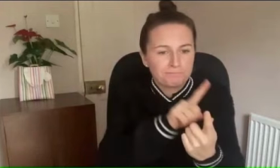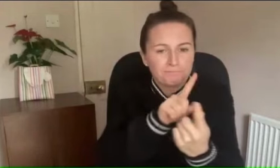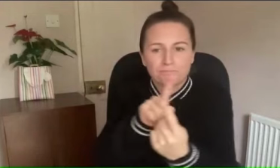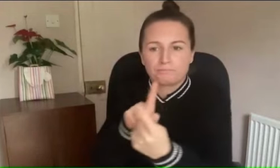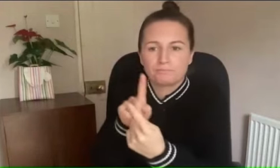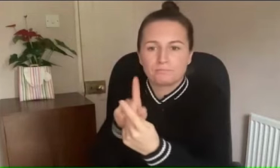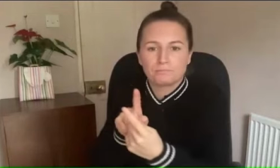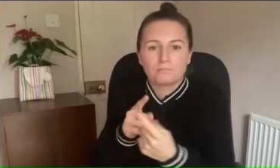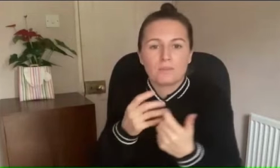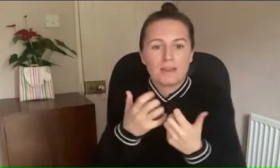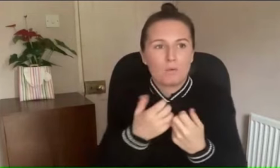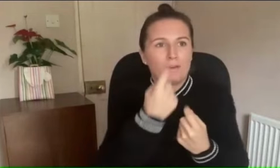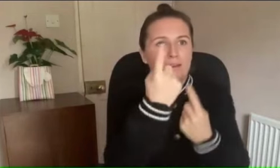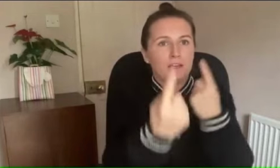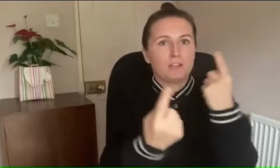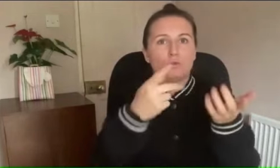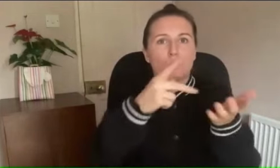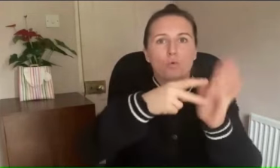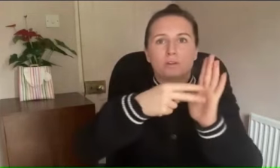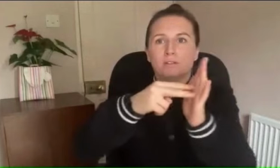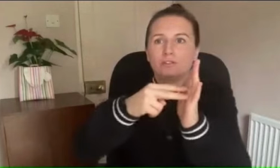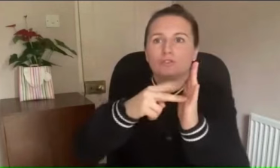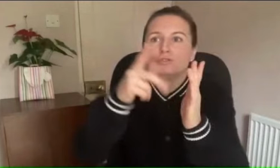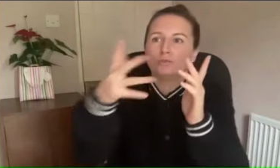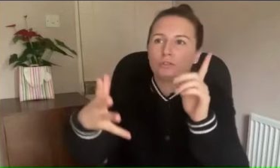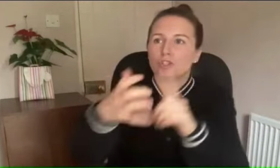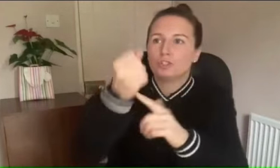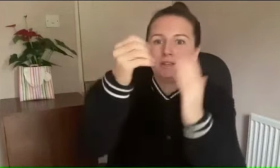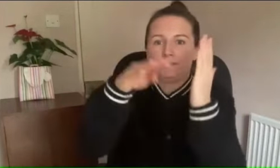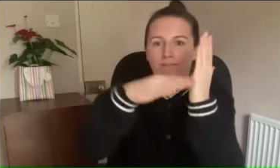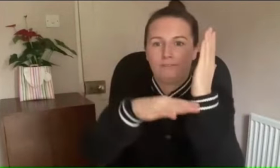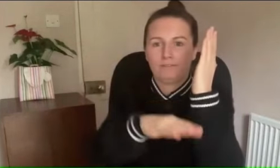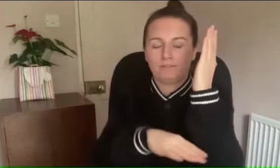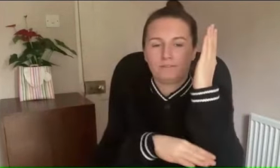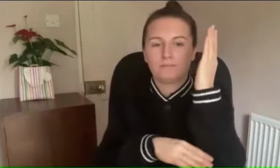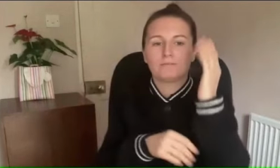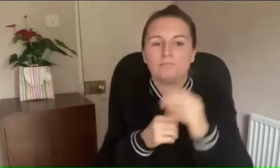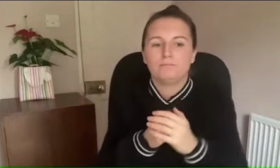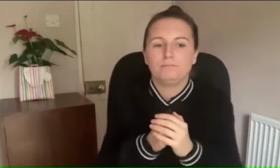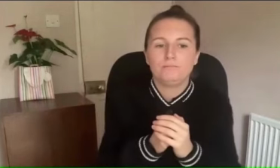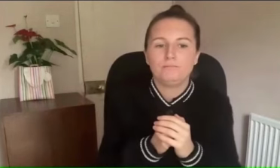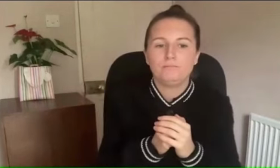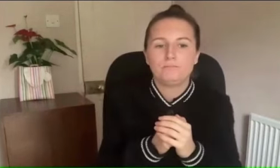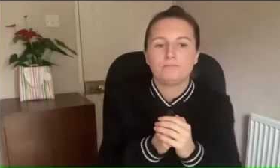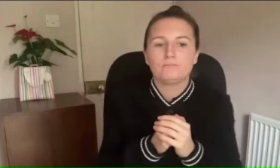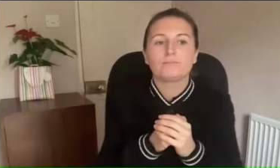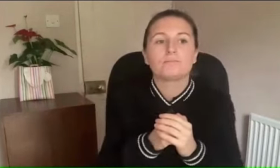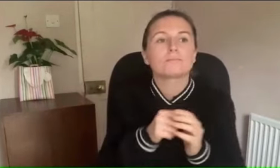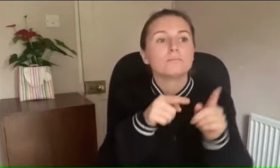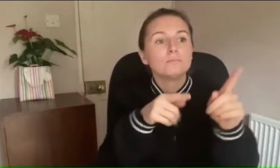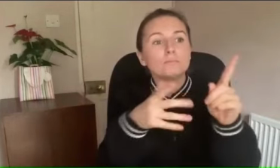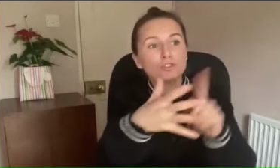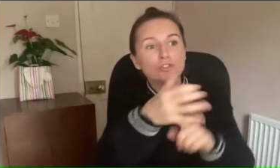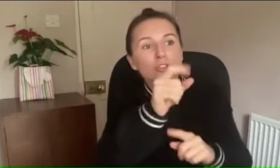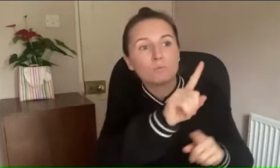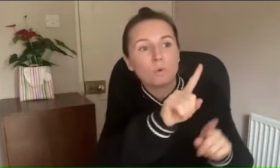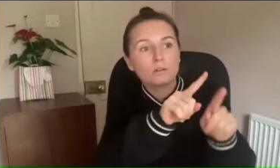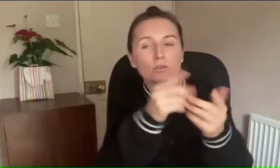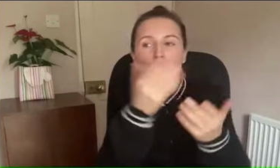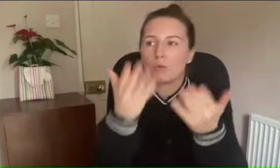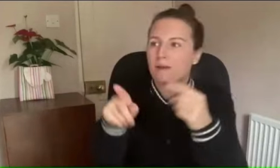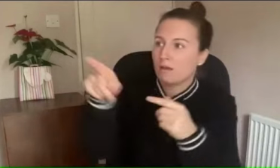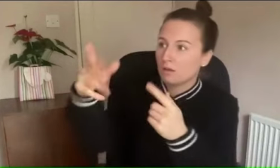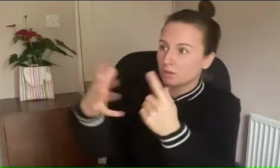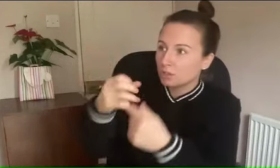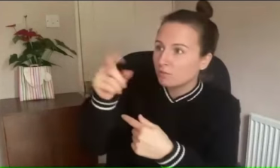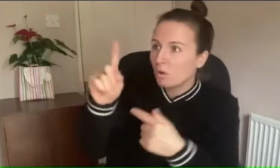at different ratings, the steps being taken, the things being considered, and compare and contrast this with others. We'll share